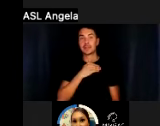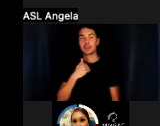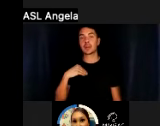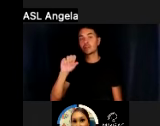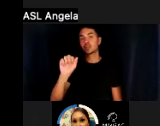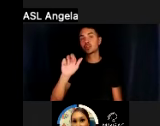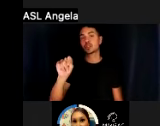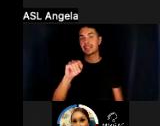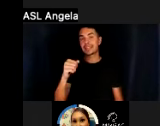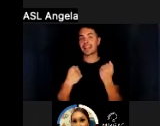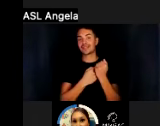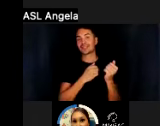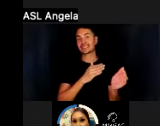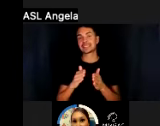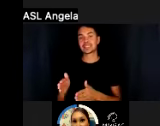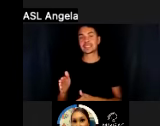too, right?